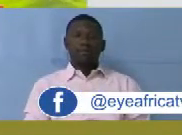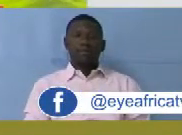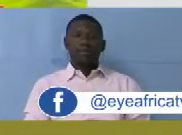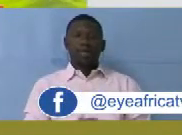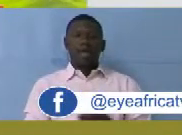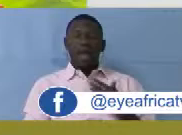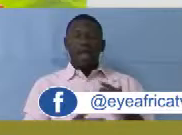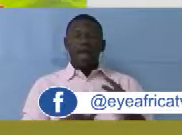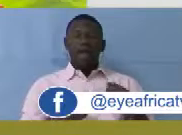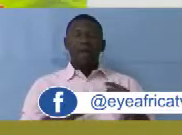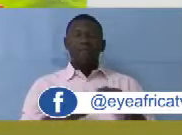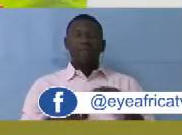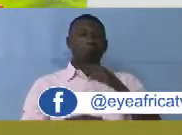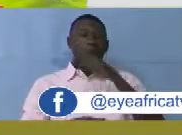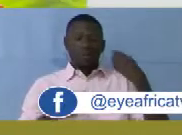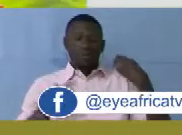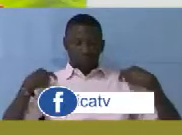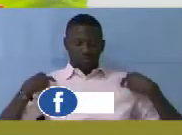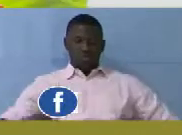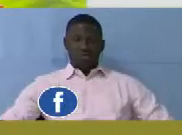allergy. I had to